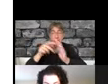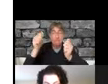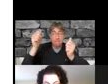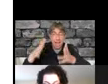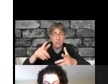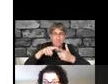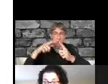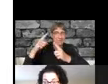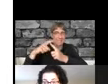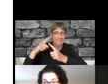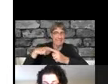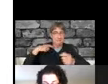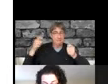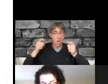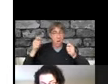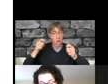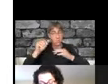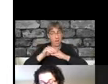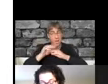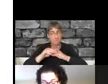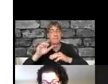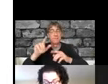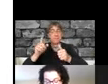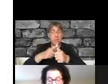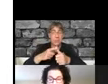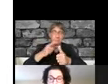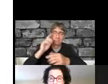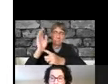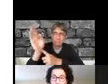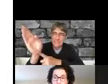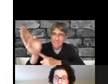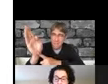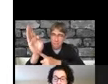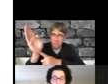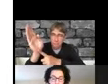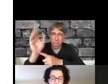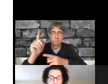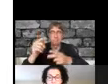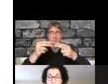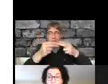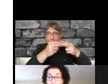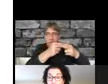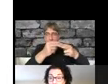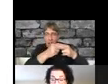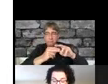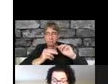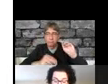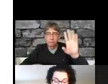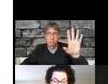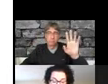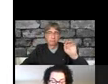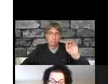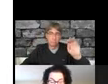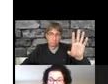First, the MBTA team has a presentation, and we ask you to hold all comments until the end of that